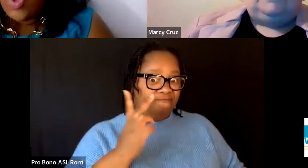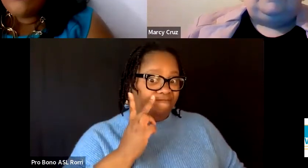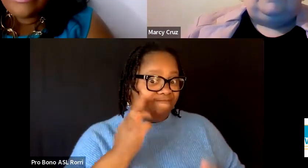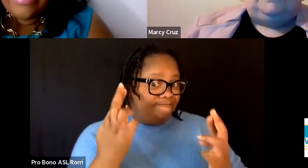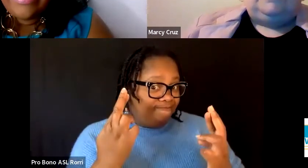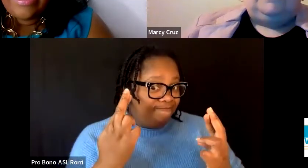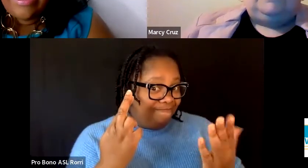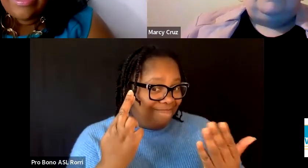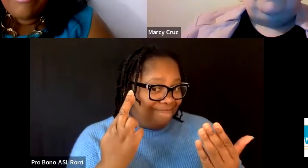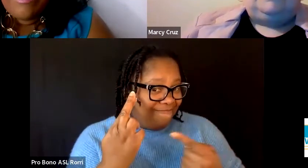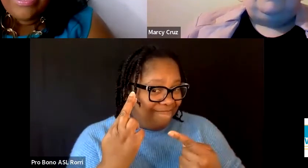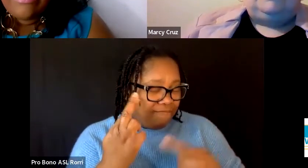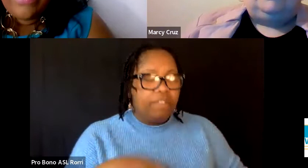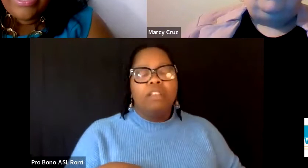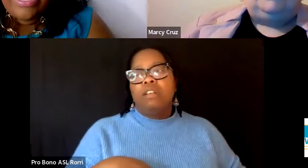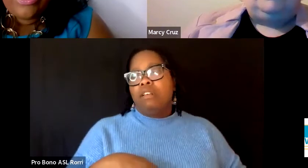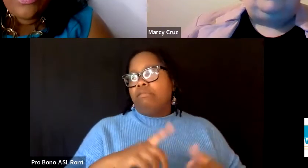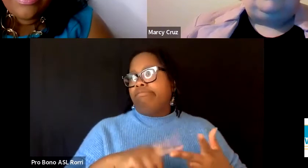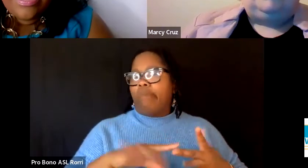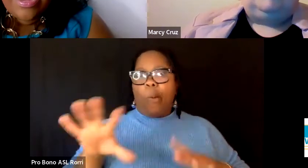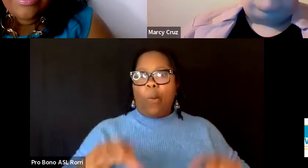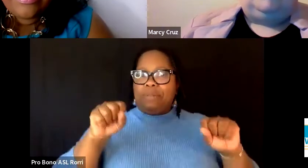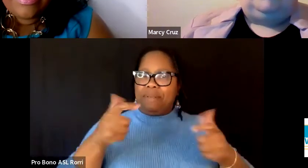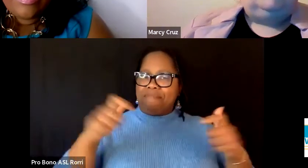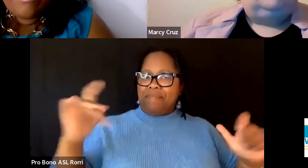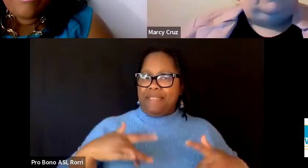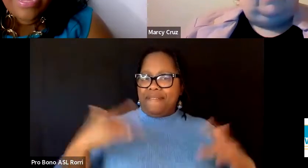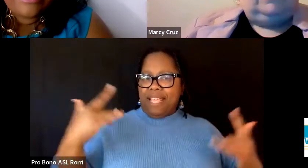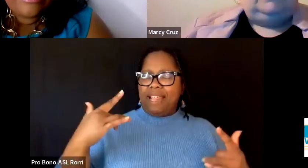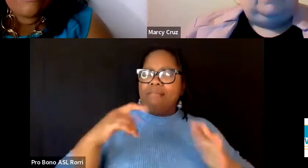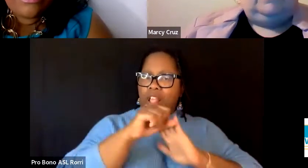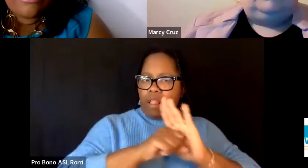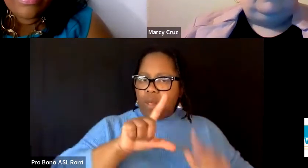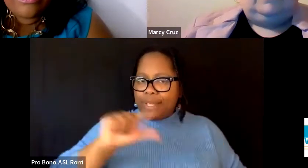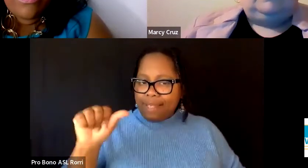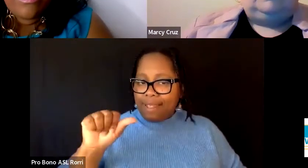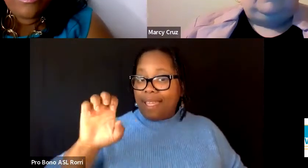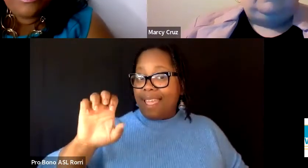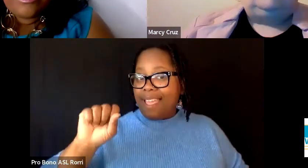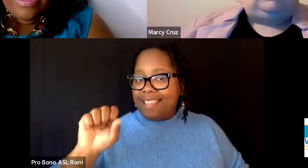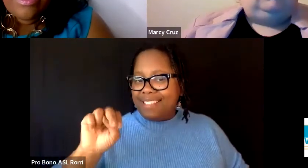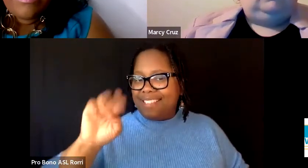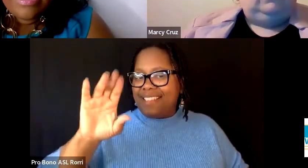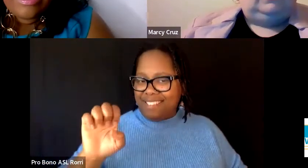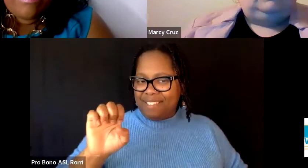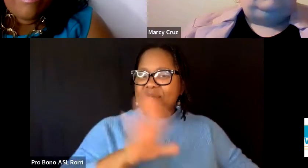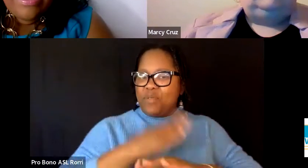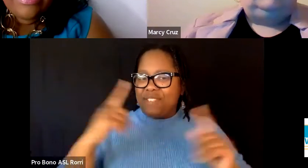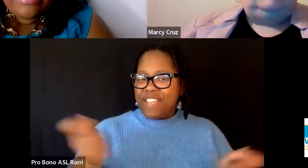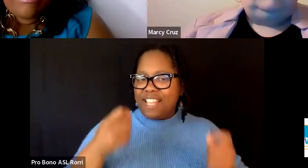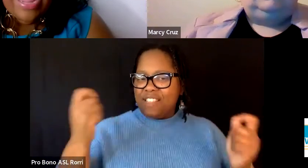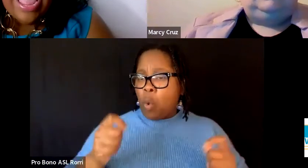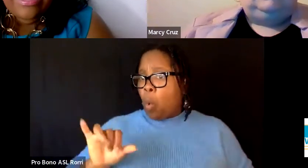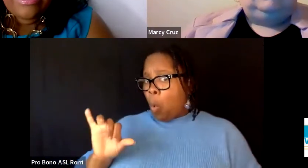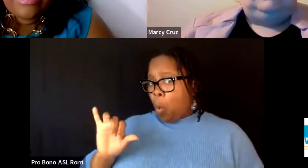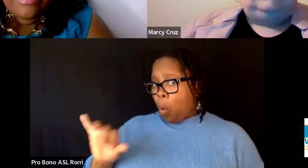And hosting a big event in Louisiana is Essence Music Festival. It's like the